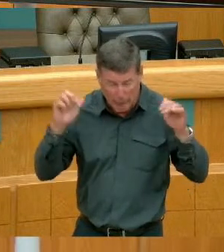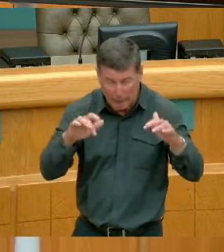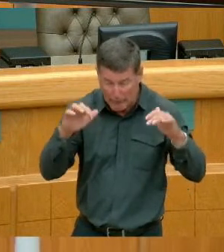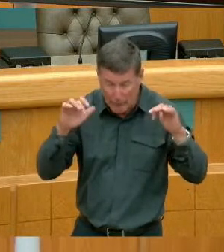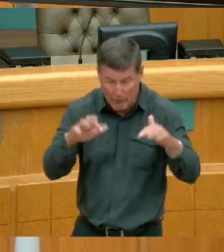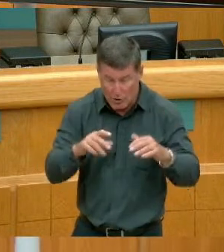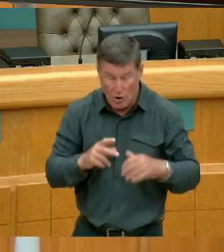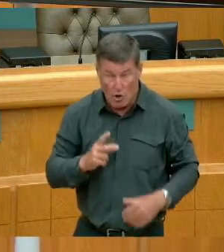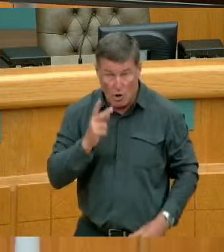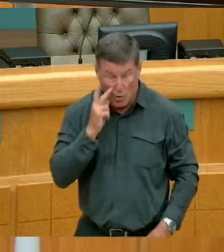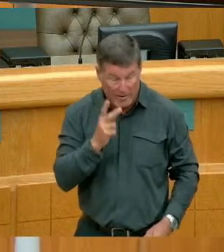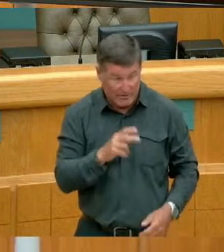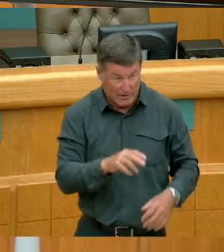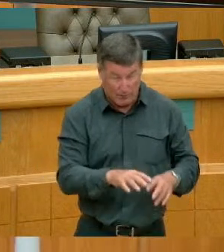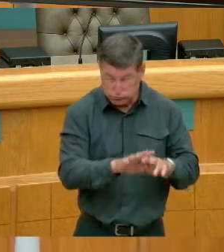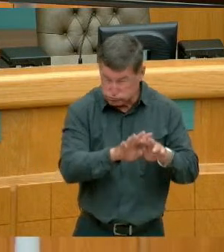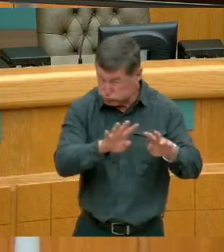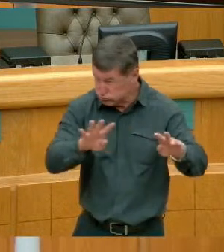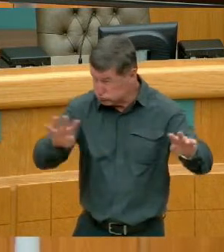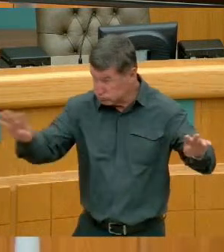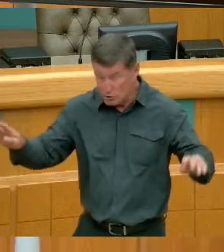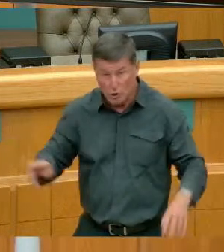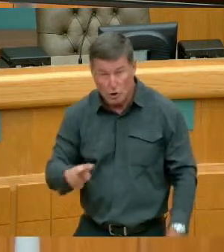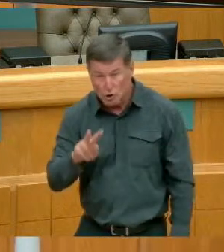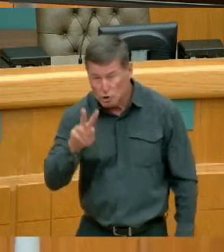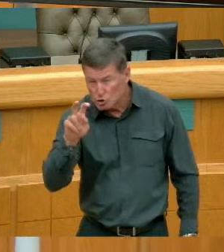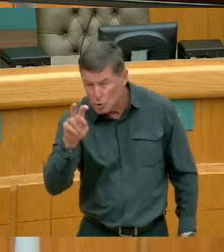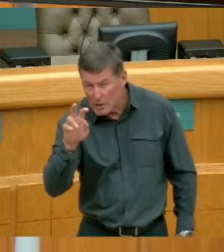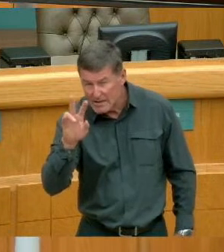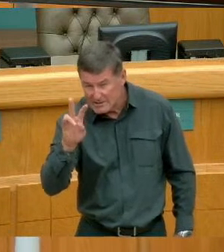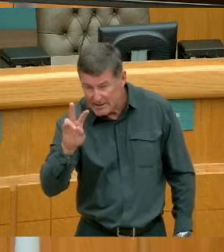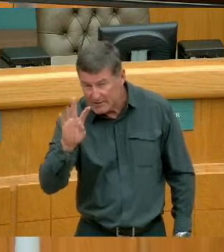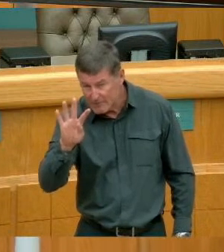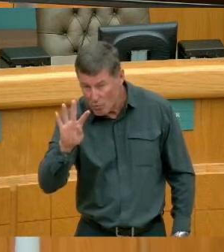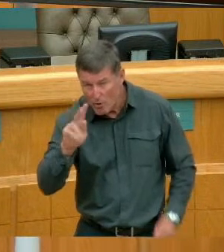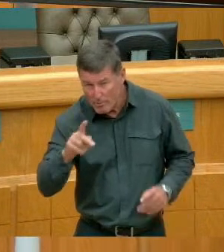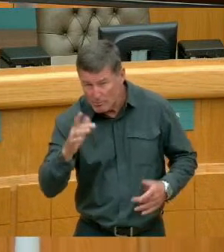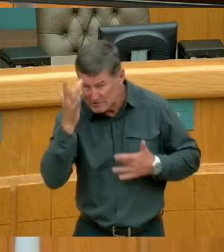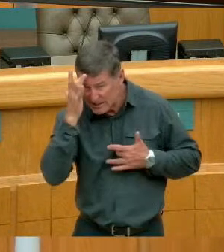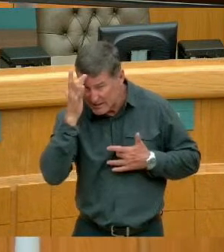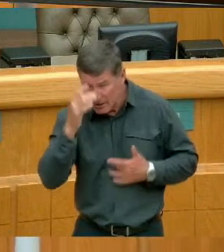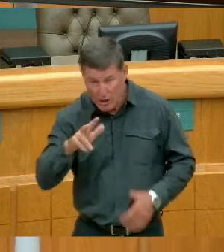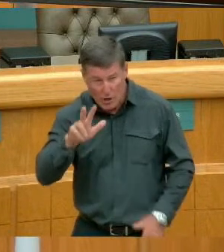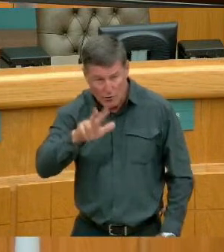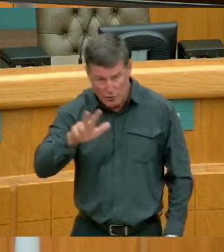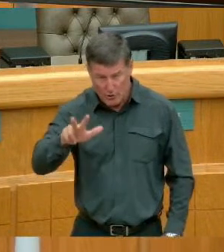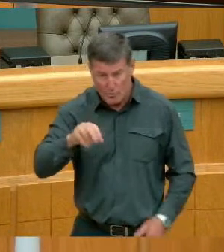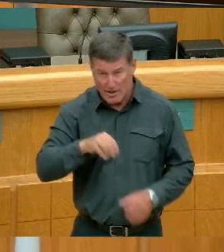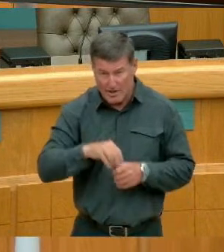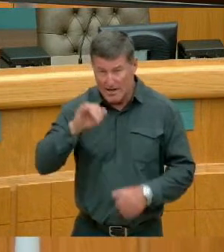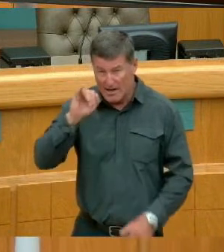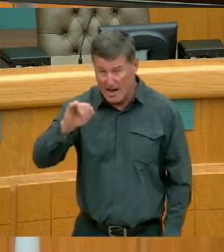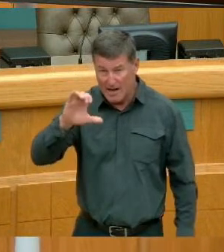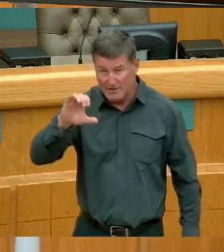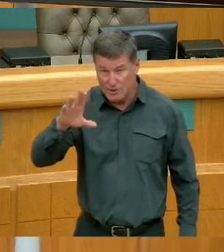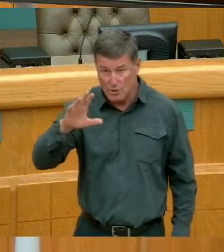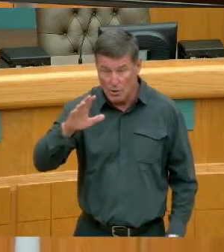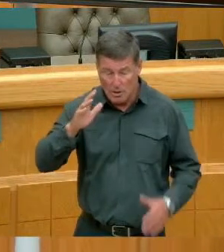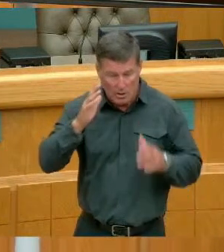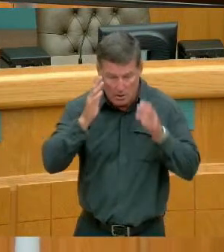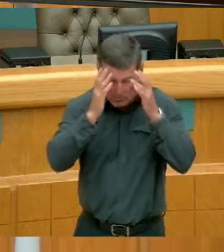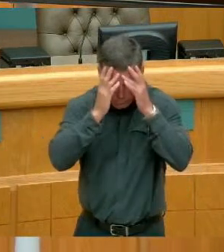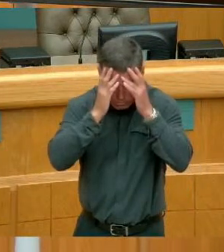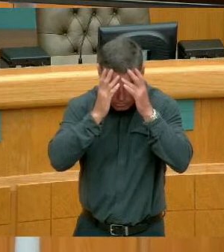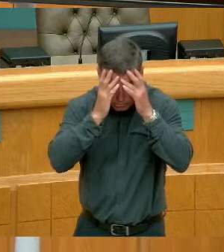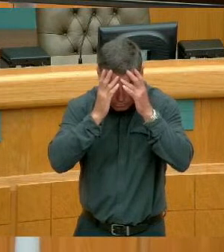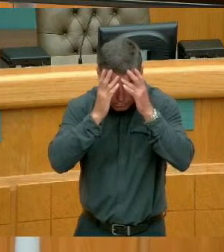the numbers, 274, 33 in ICU. It's just mind-boggling how we've